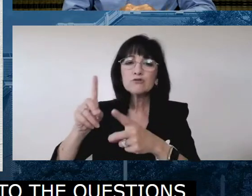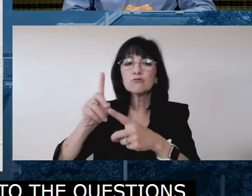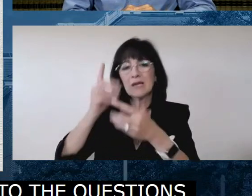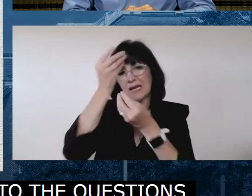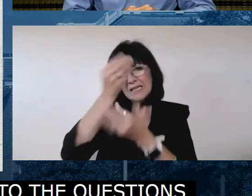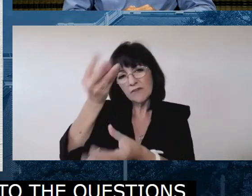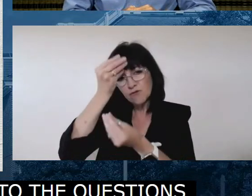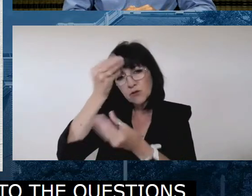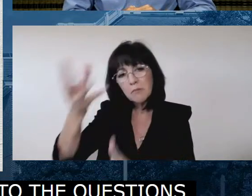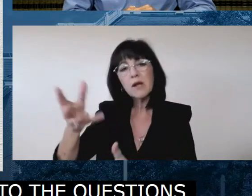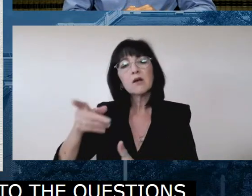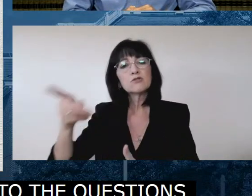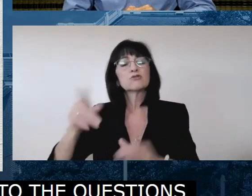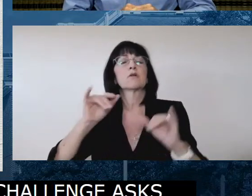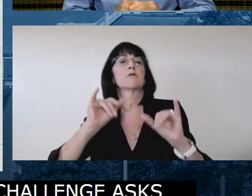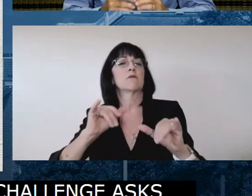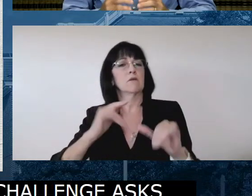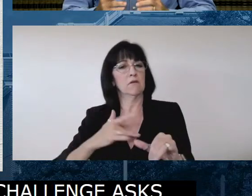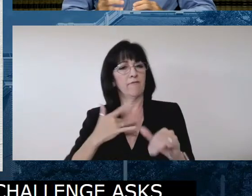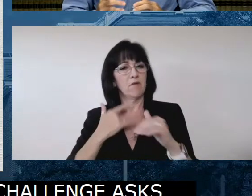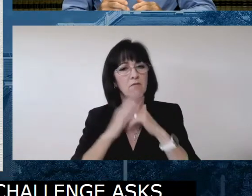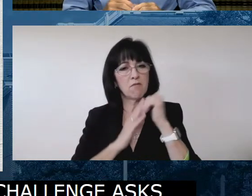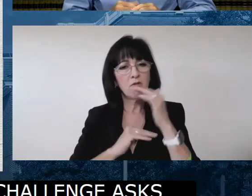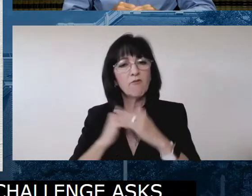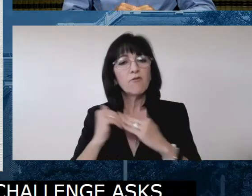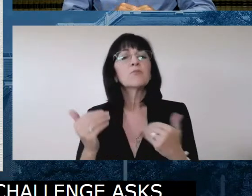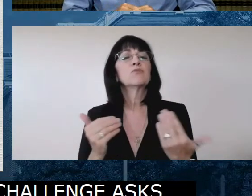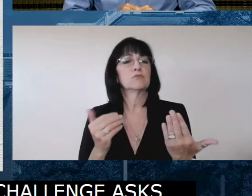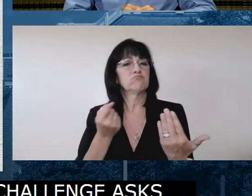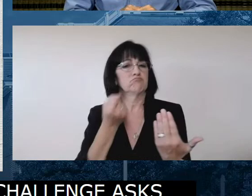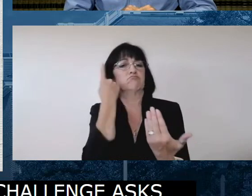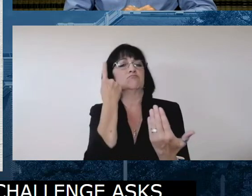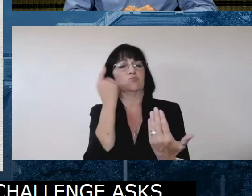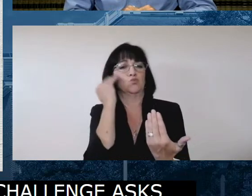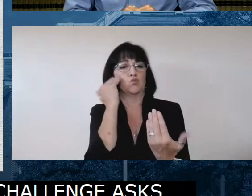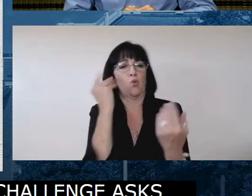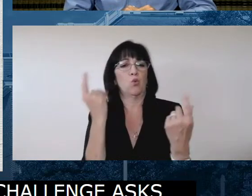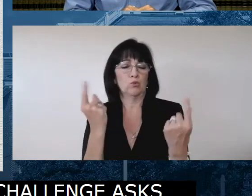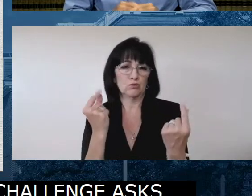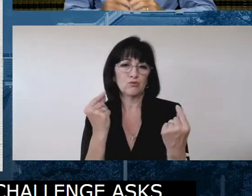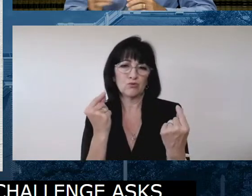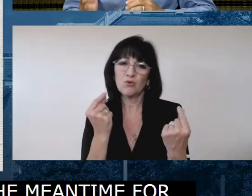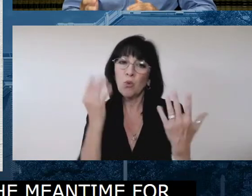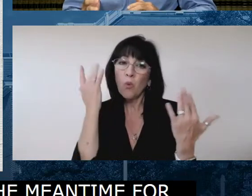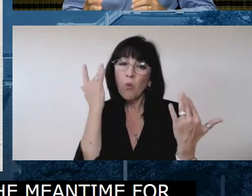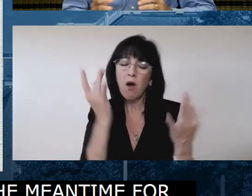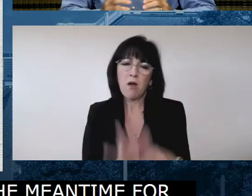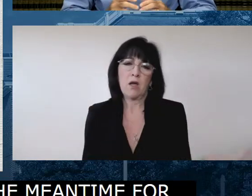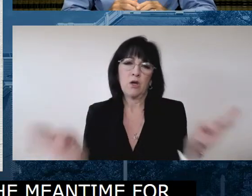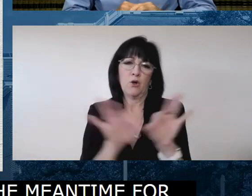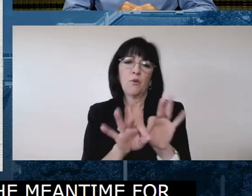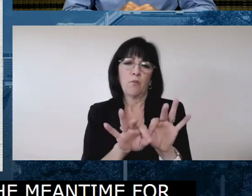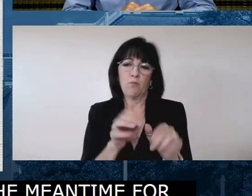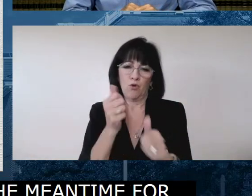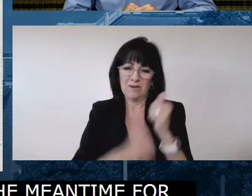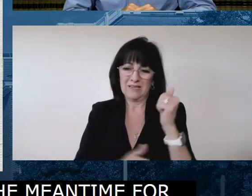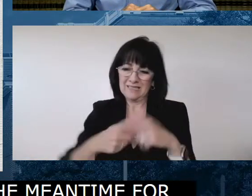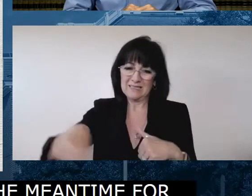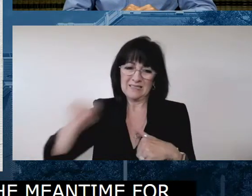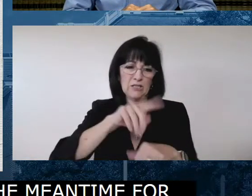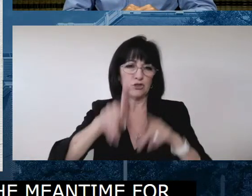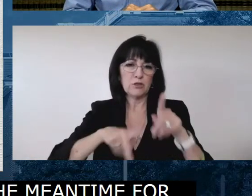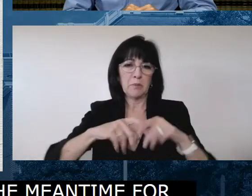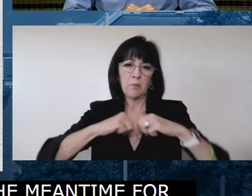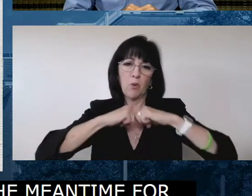people to get vaccinated. And in the meantime, for each of us to protect one another, to follow the CDC guidance,